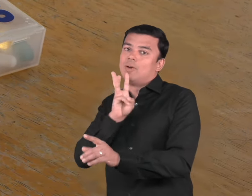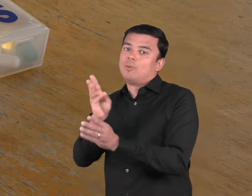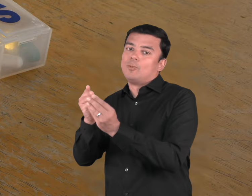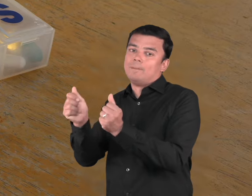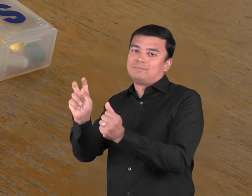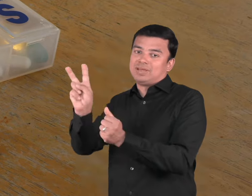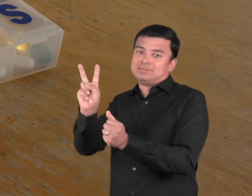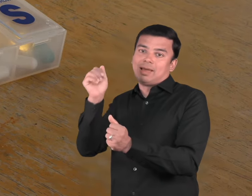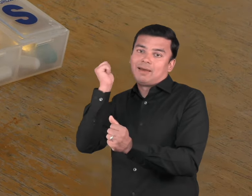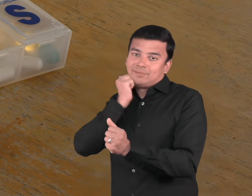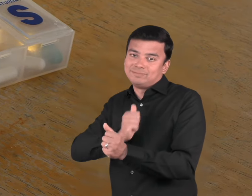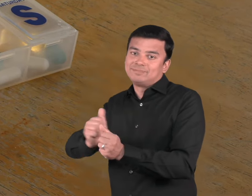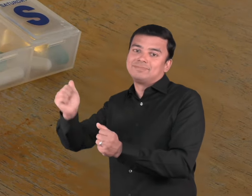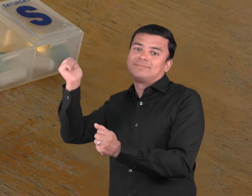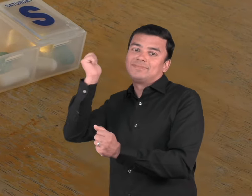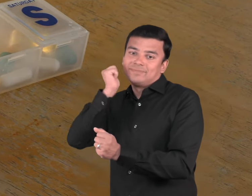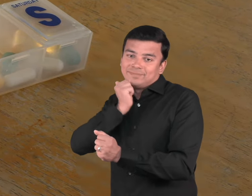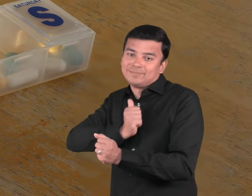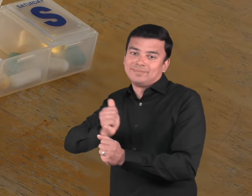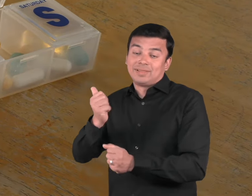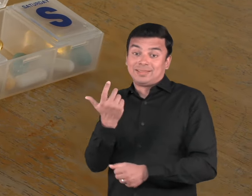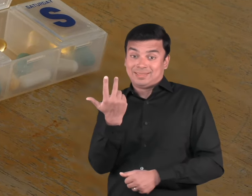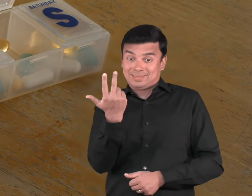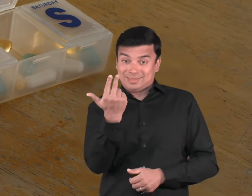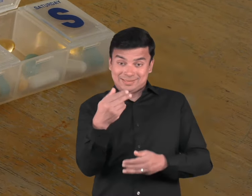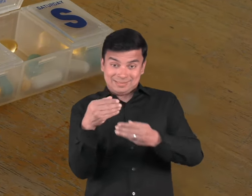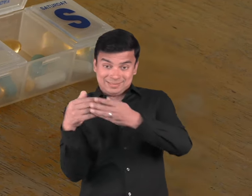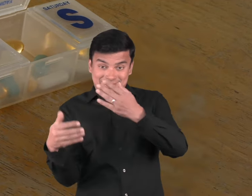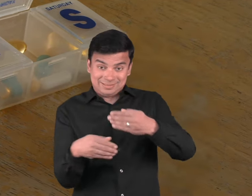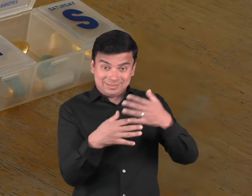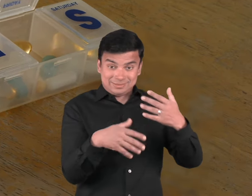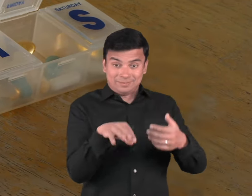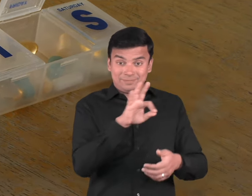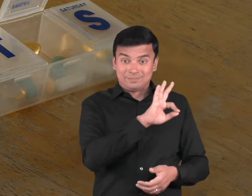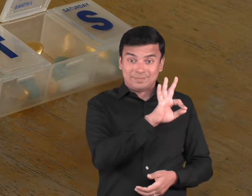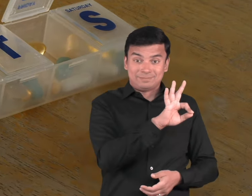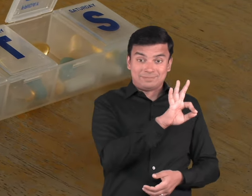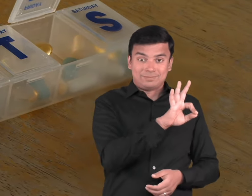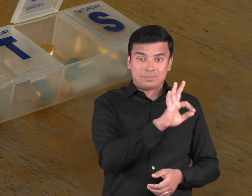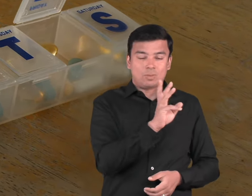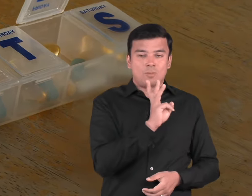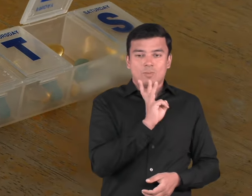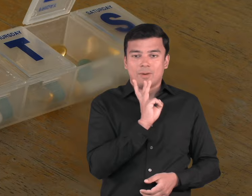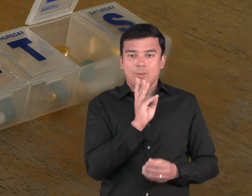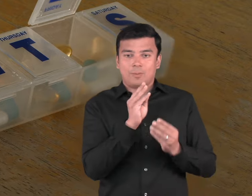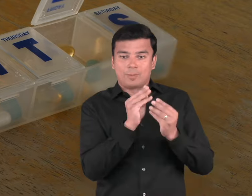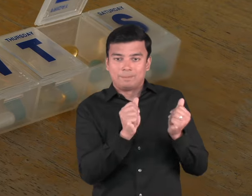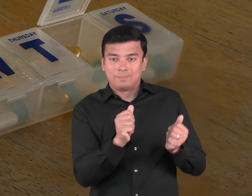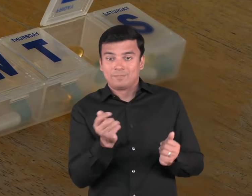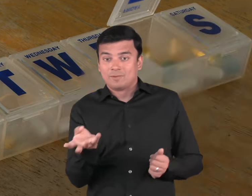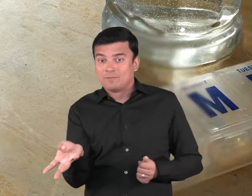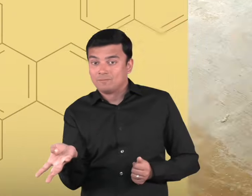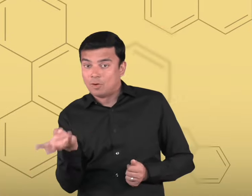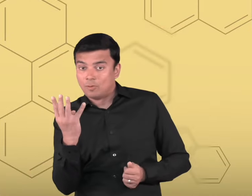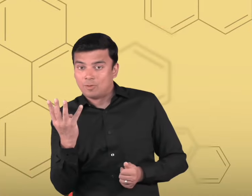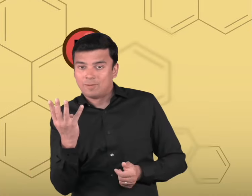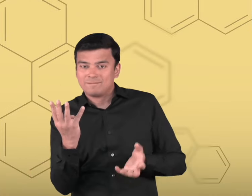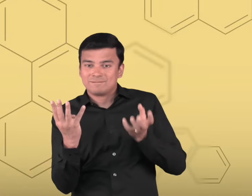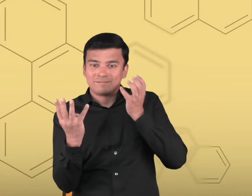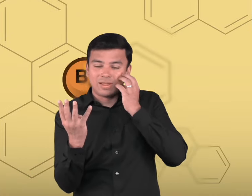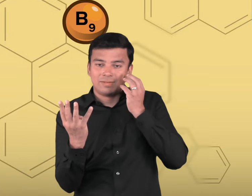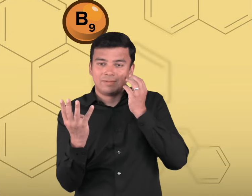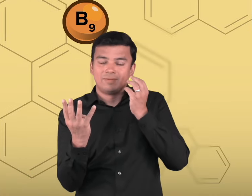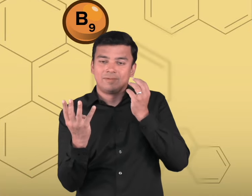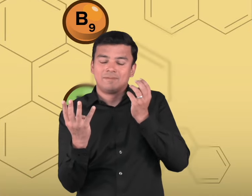13 essential vitamins nine are water soluble and four are fat soluble the